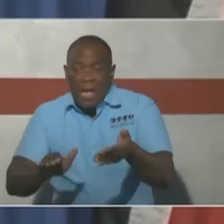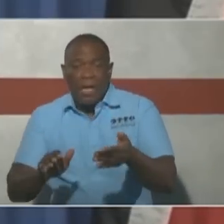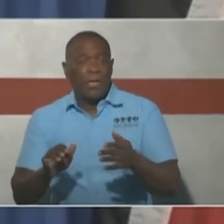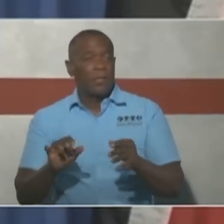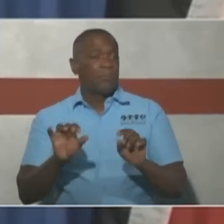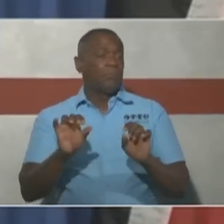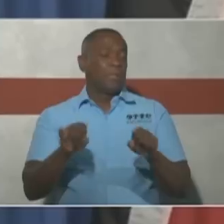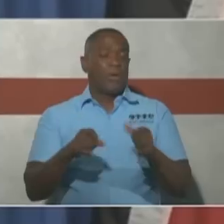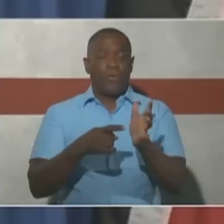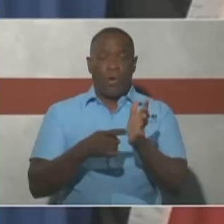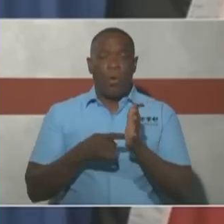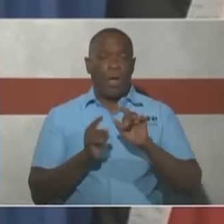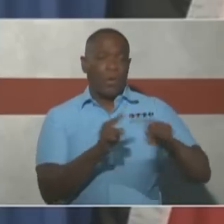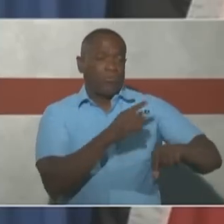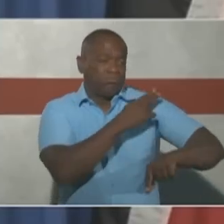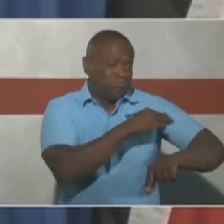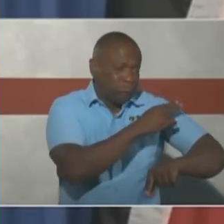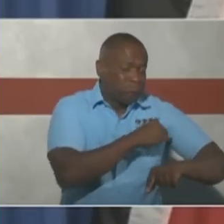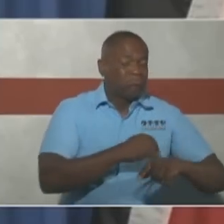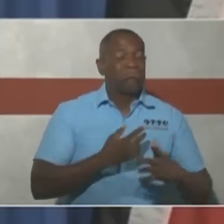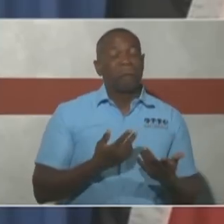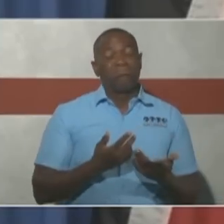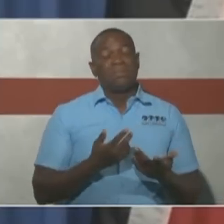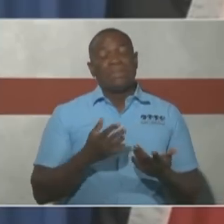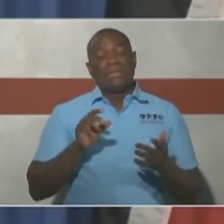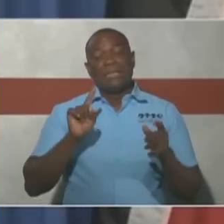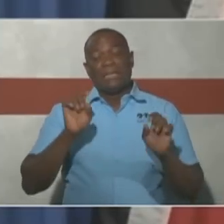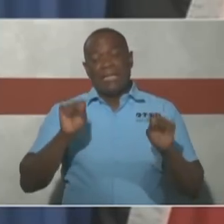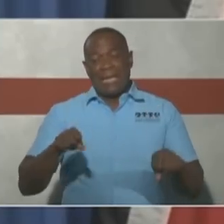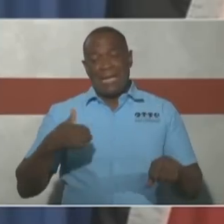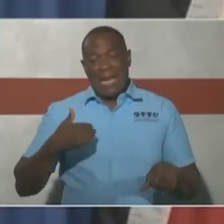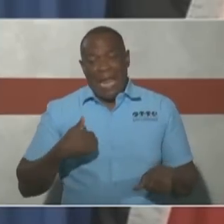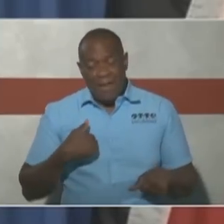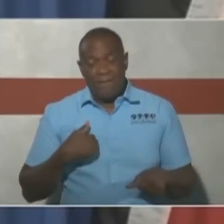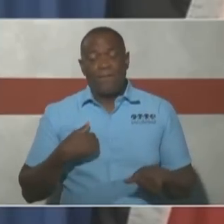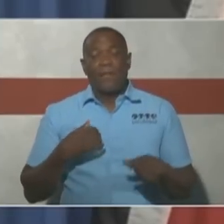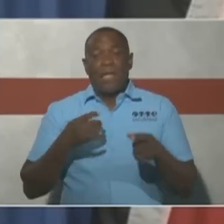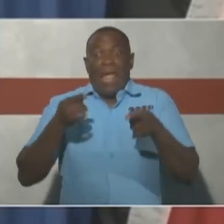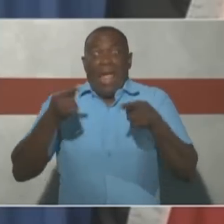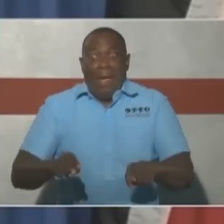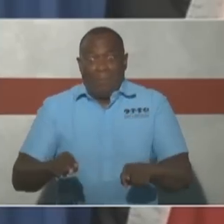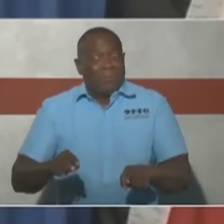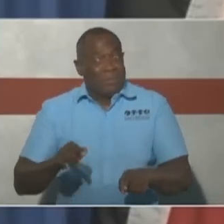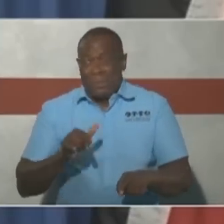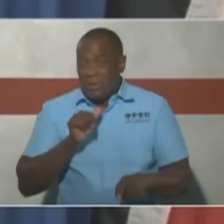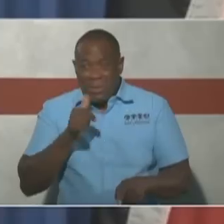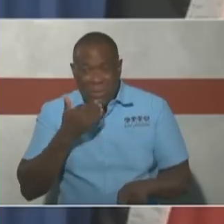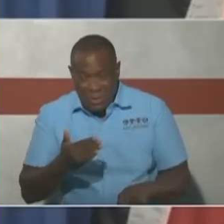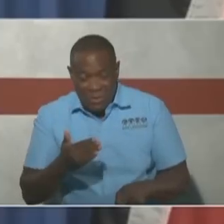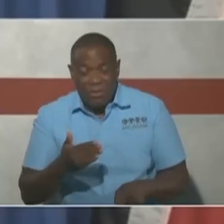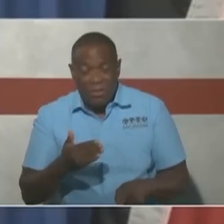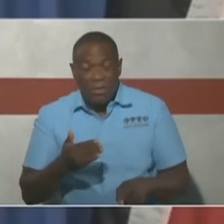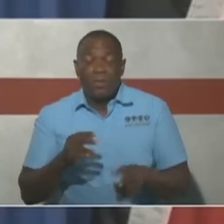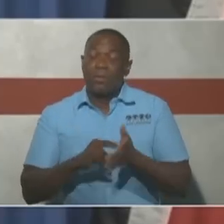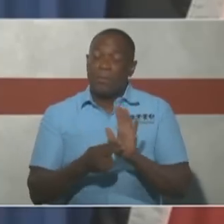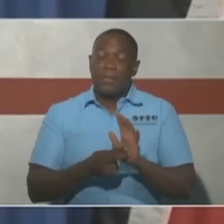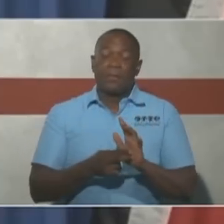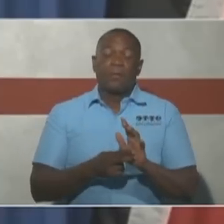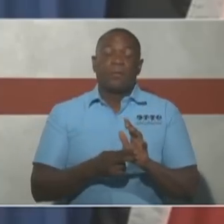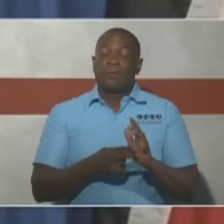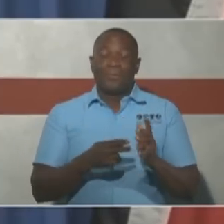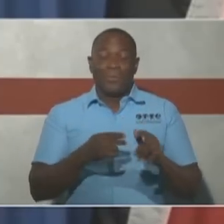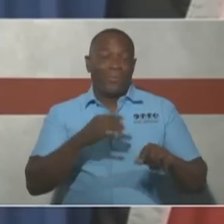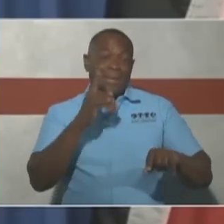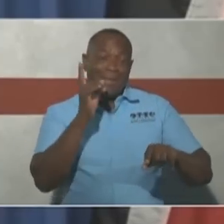that we have a responsibility at the personal level, at the household level,